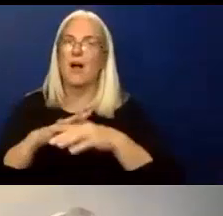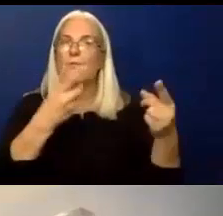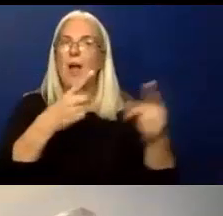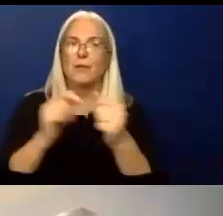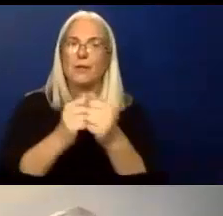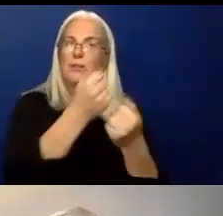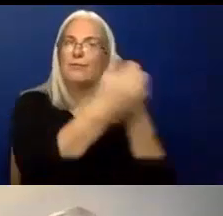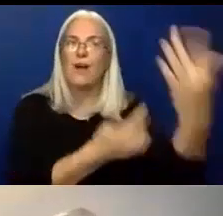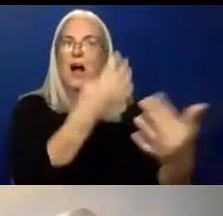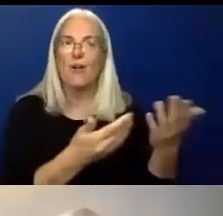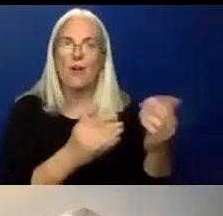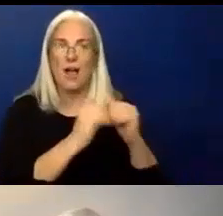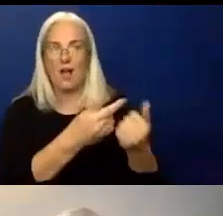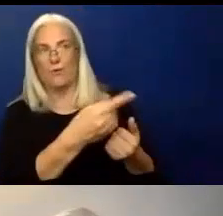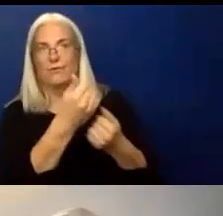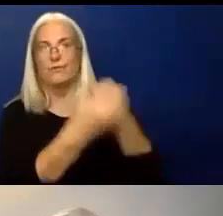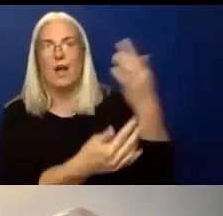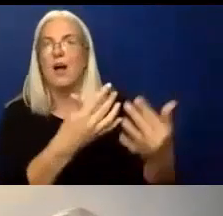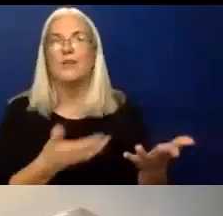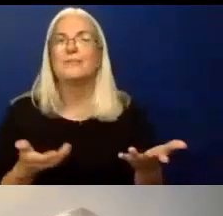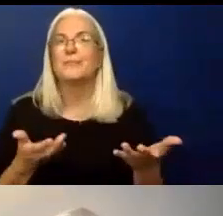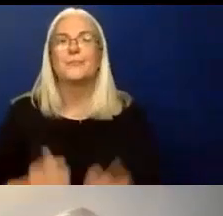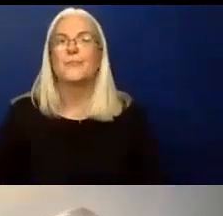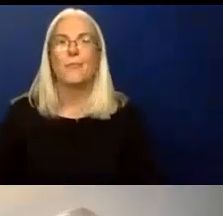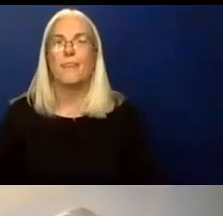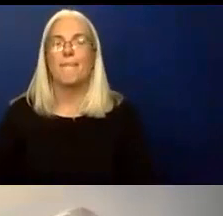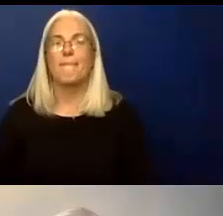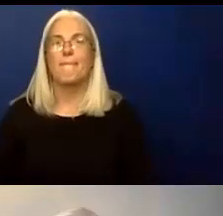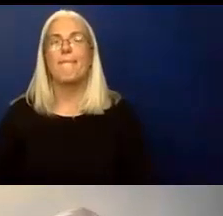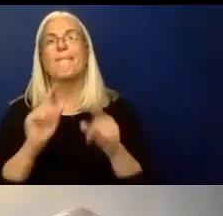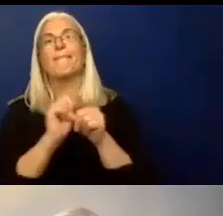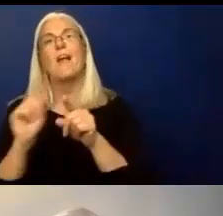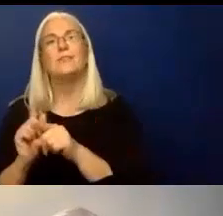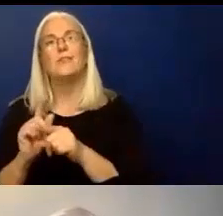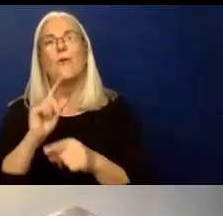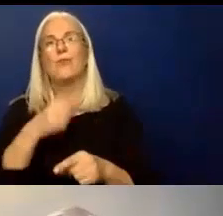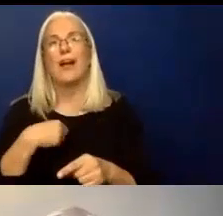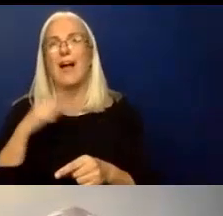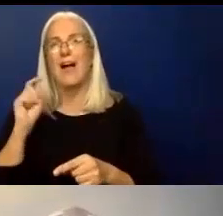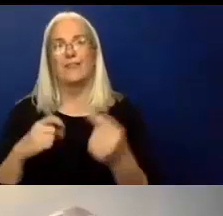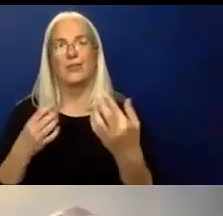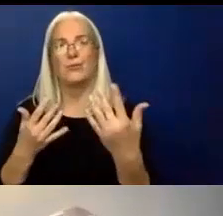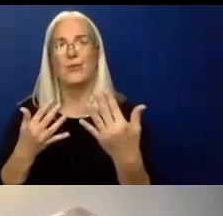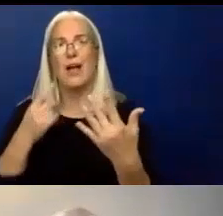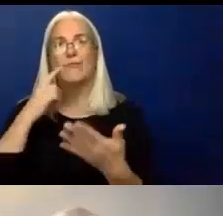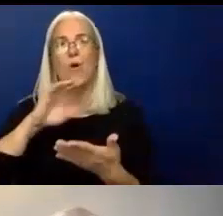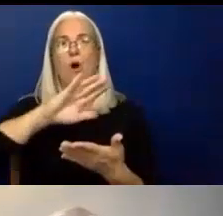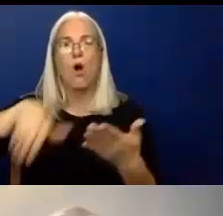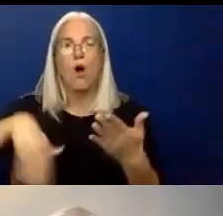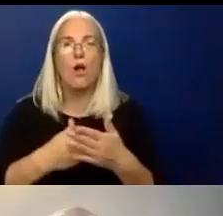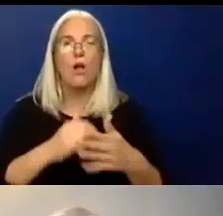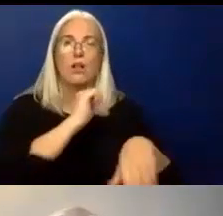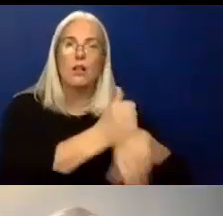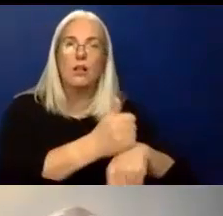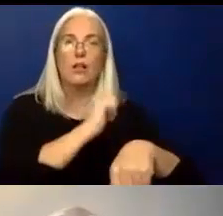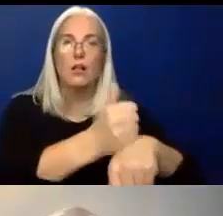as well as the completion of the tasks by the utility companies the Caltrans